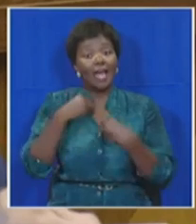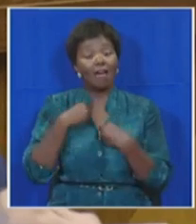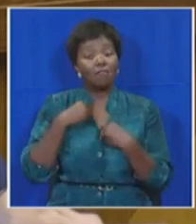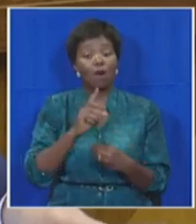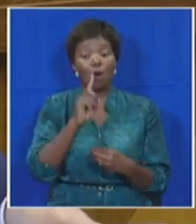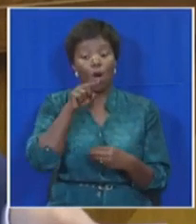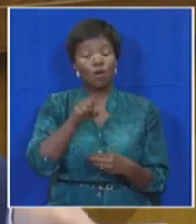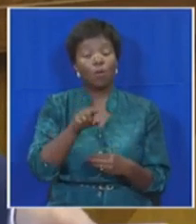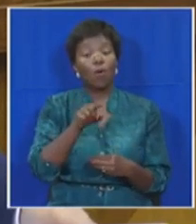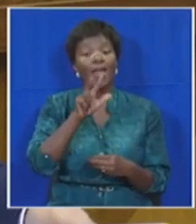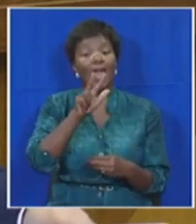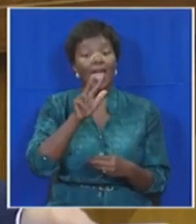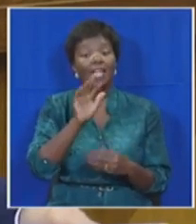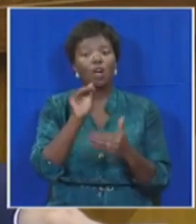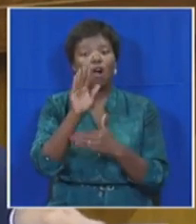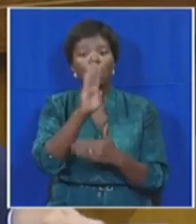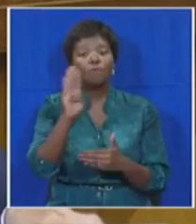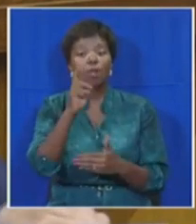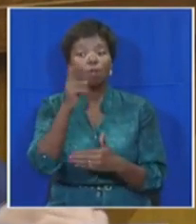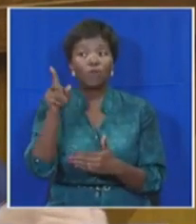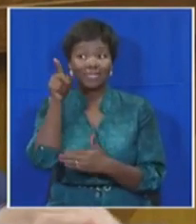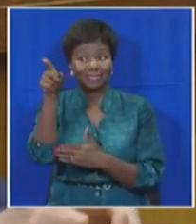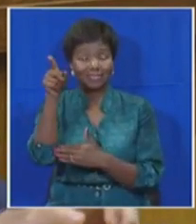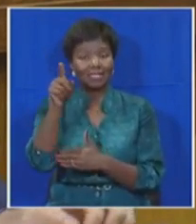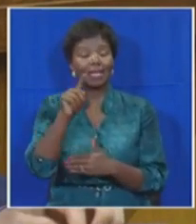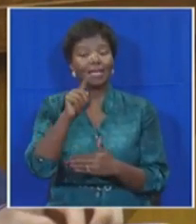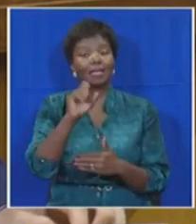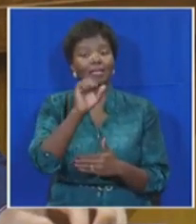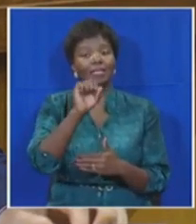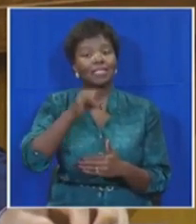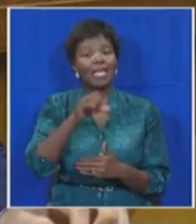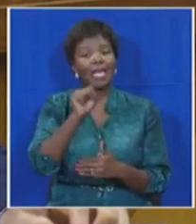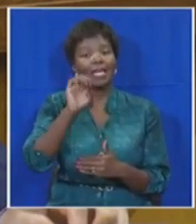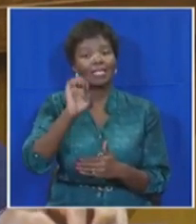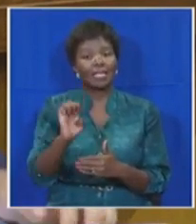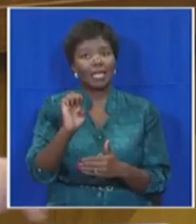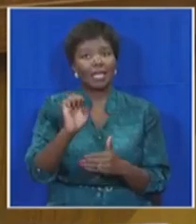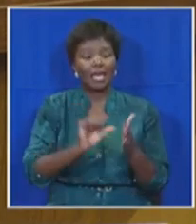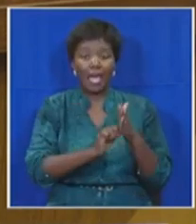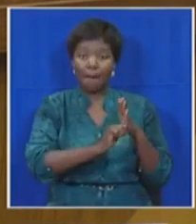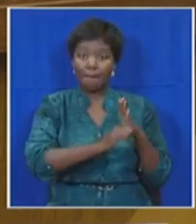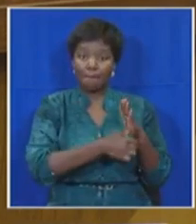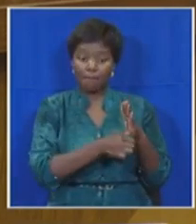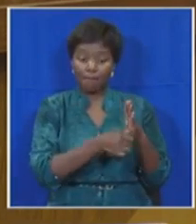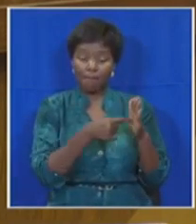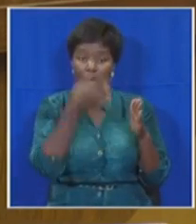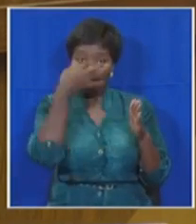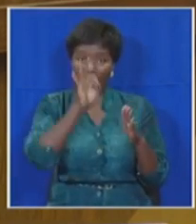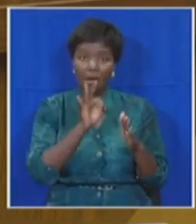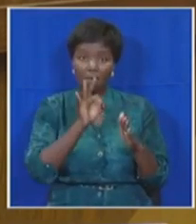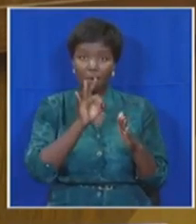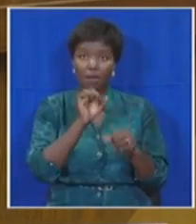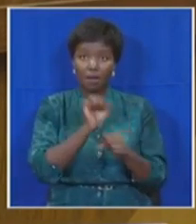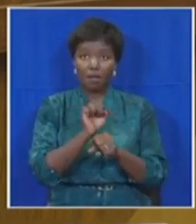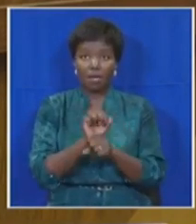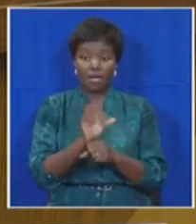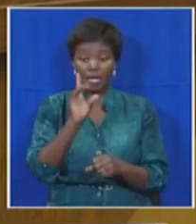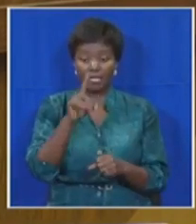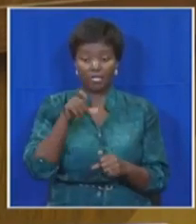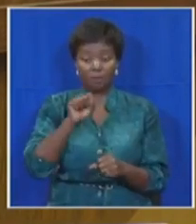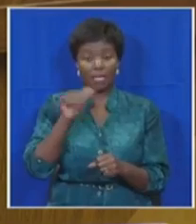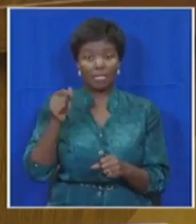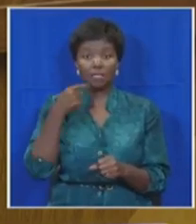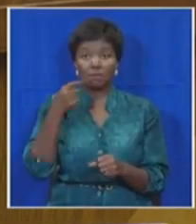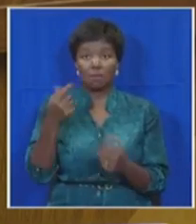of investments on the Johannesburg Stock Exchange, all pensions money of civil servants, and according to the DPSA, the civil service